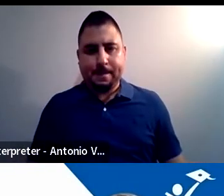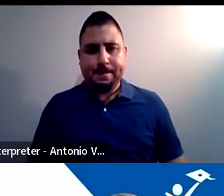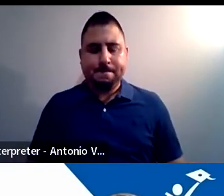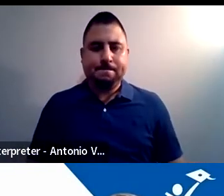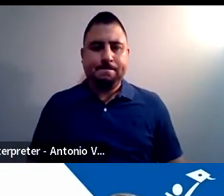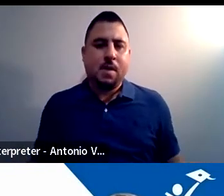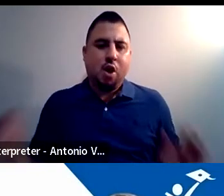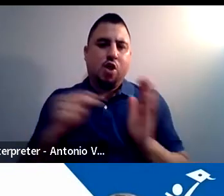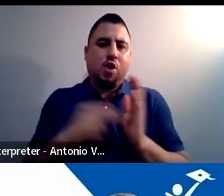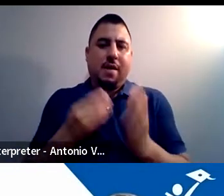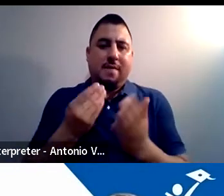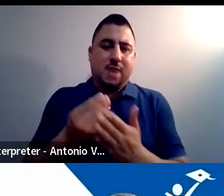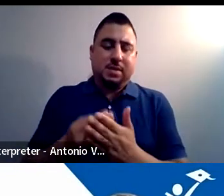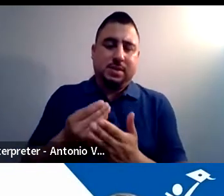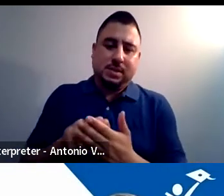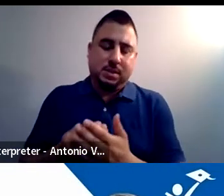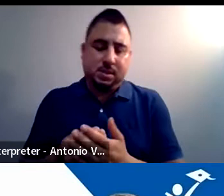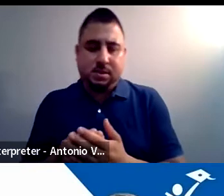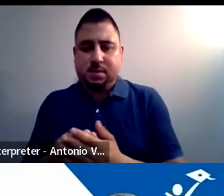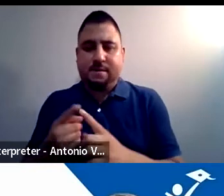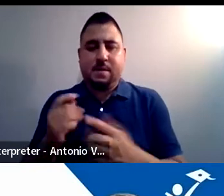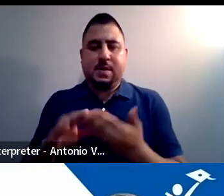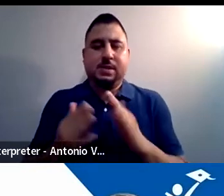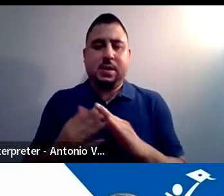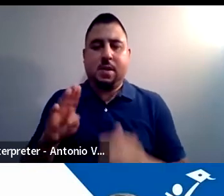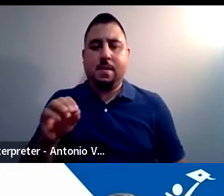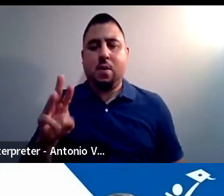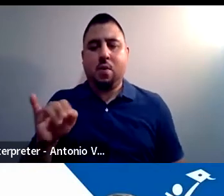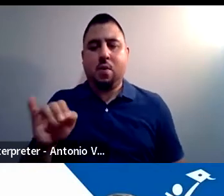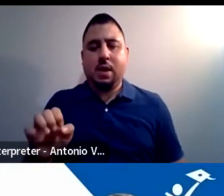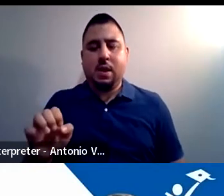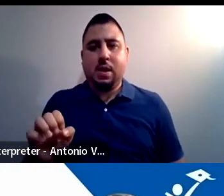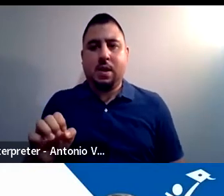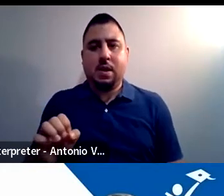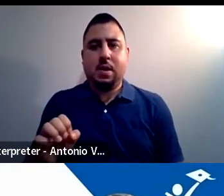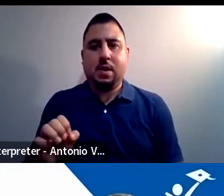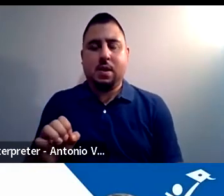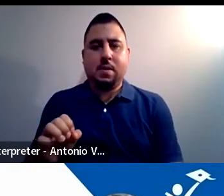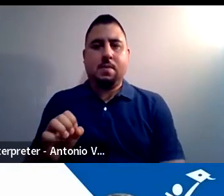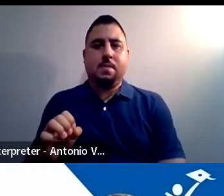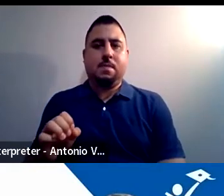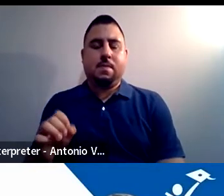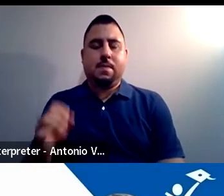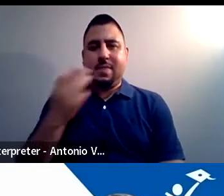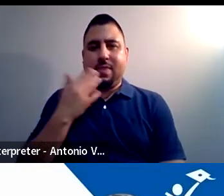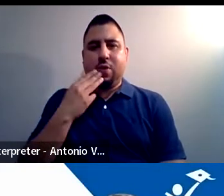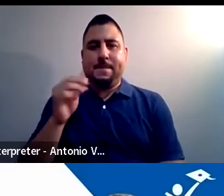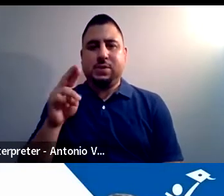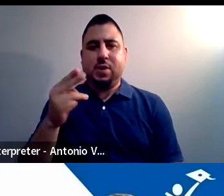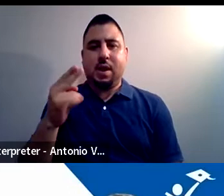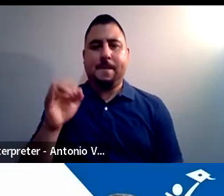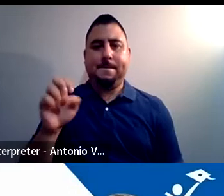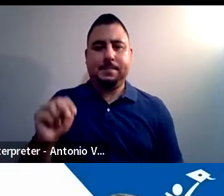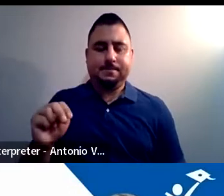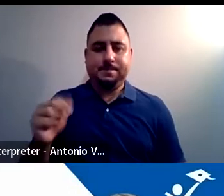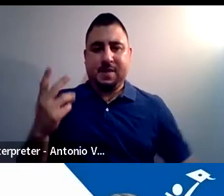Looking at the funding and the support that we get from the City of Bowie Education Committee. Thank you, Mr. Hyman.